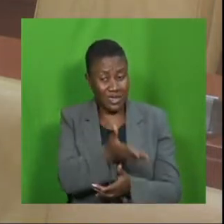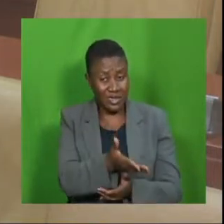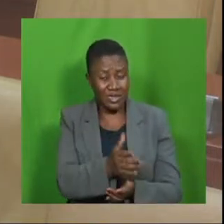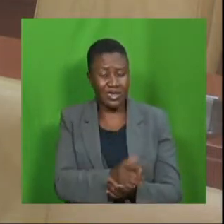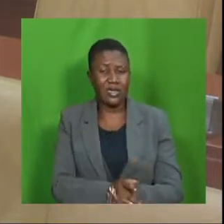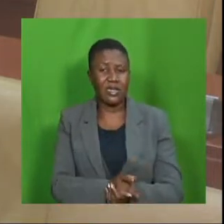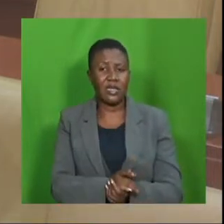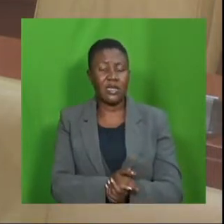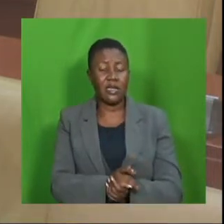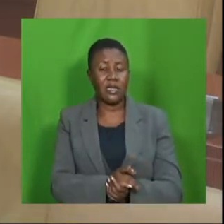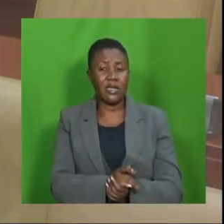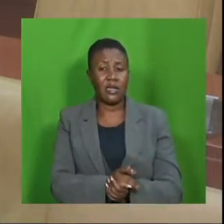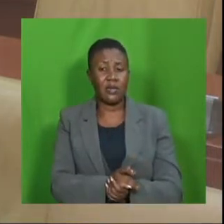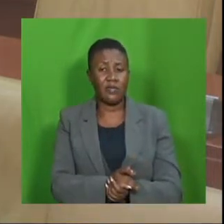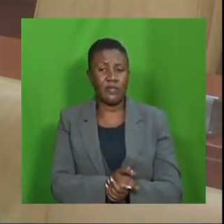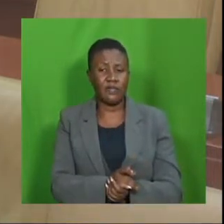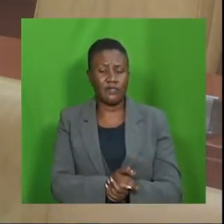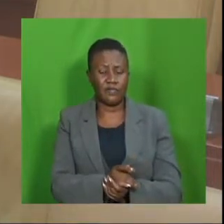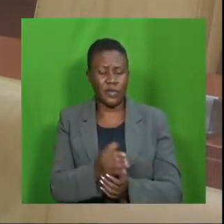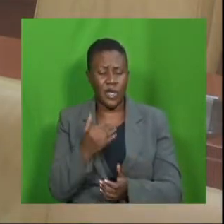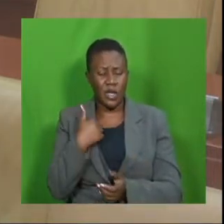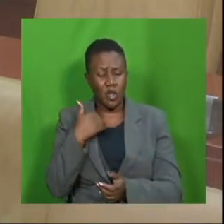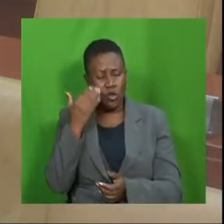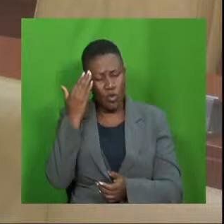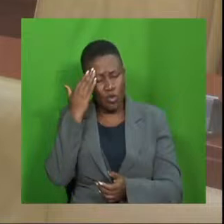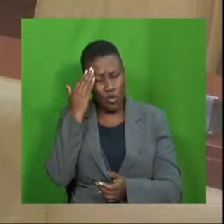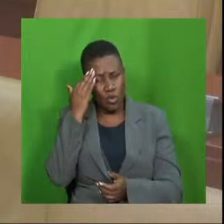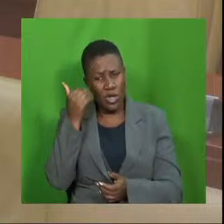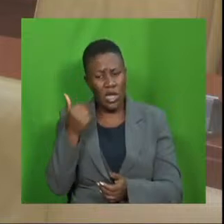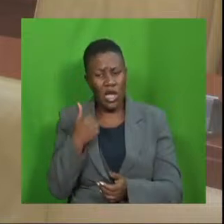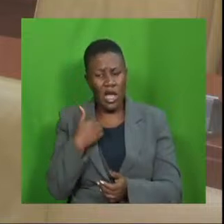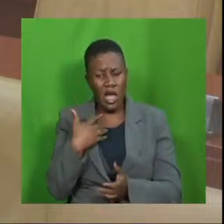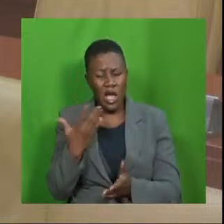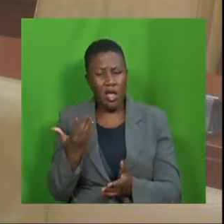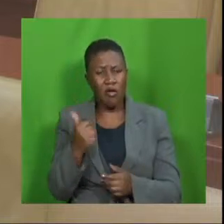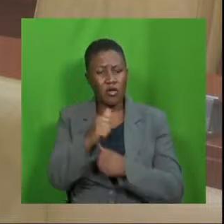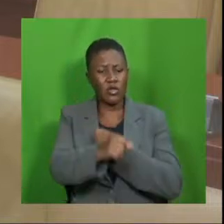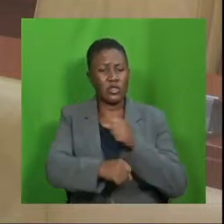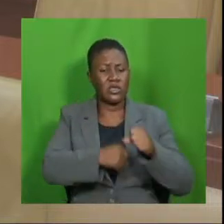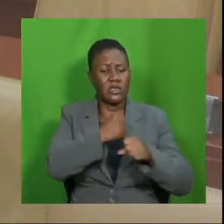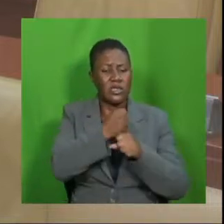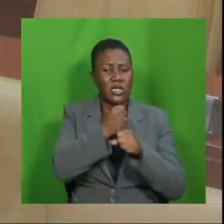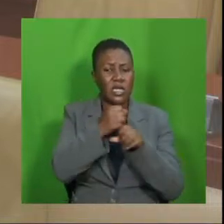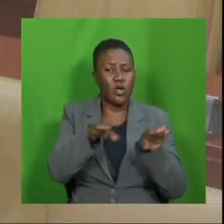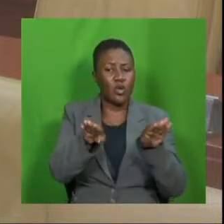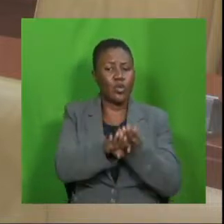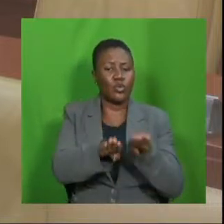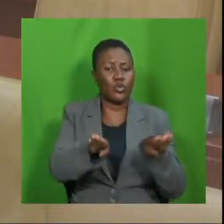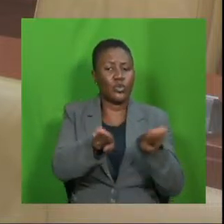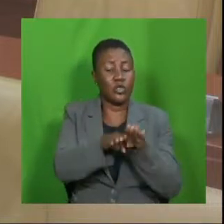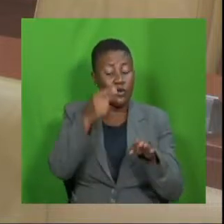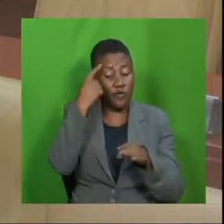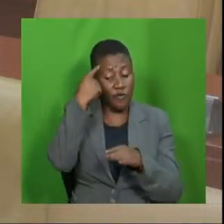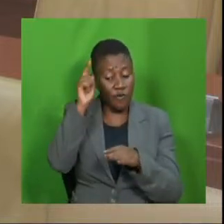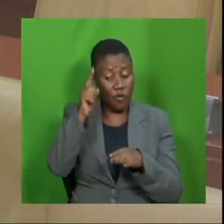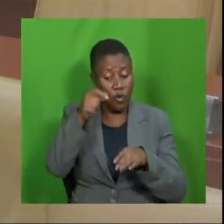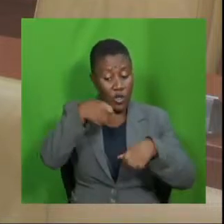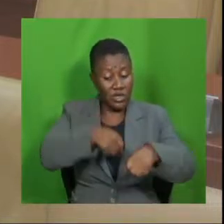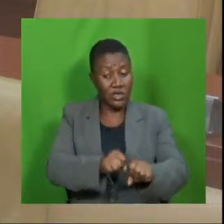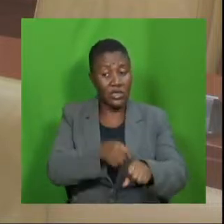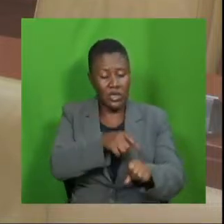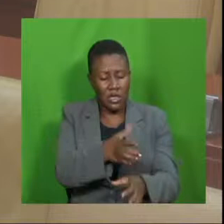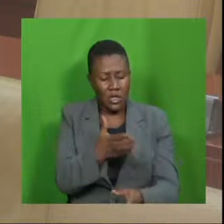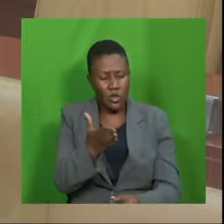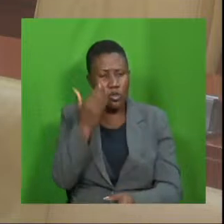whether I know that we've had an annual closure of the sea. I want to find out whether there is